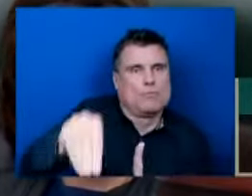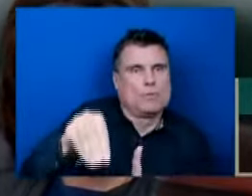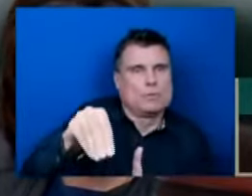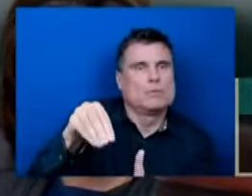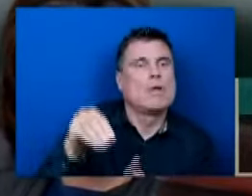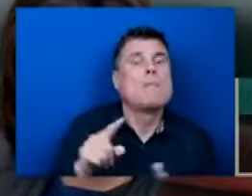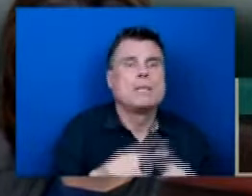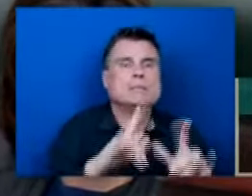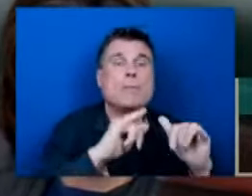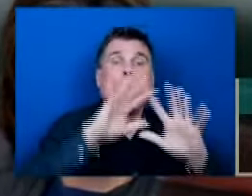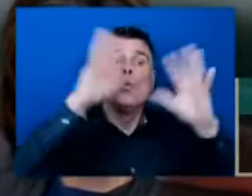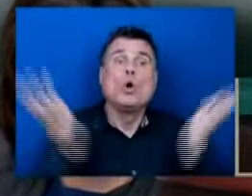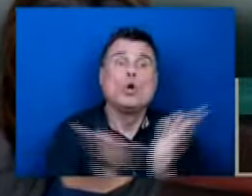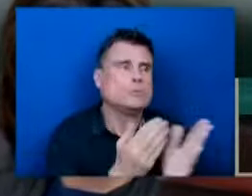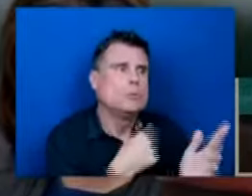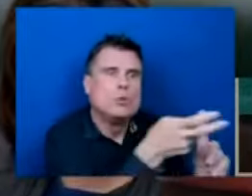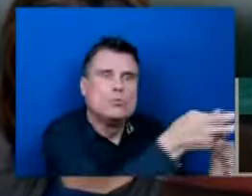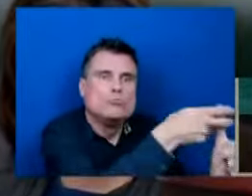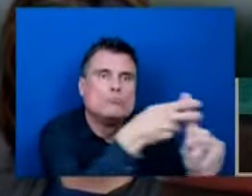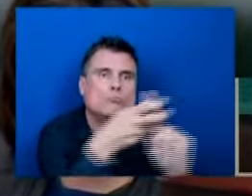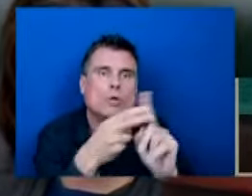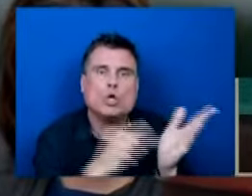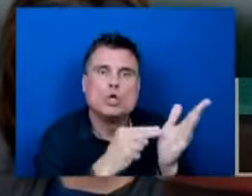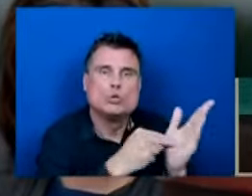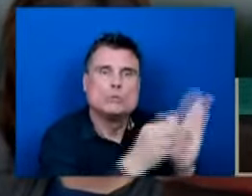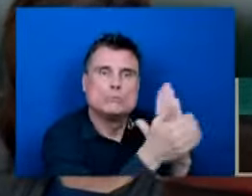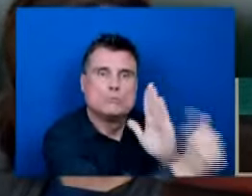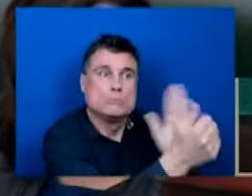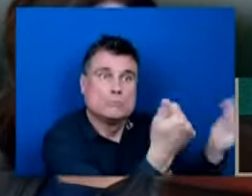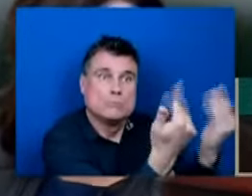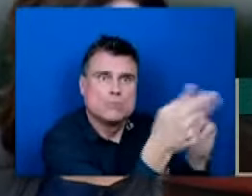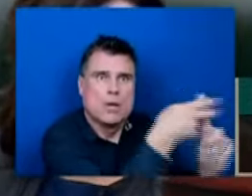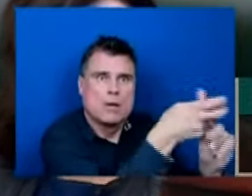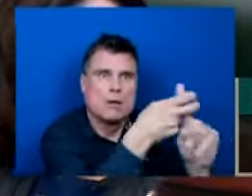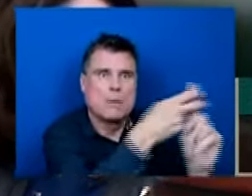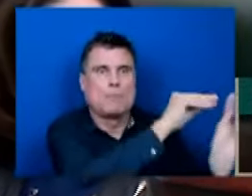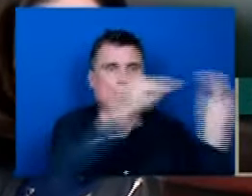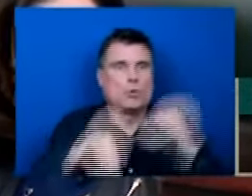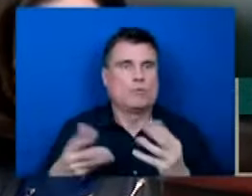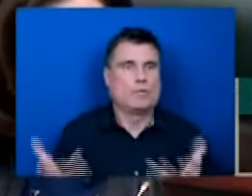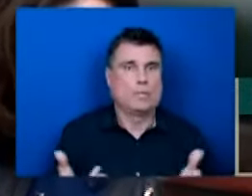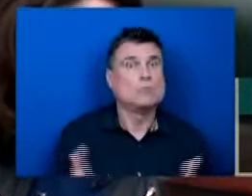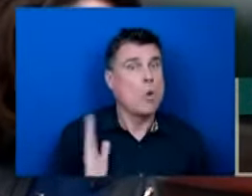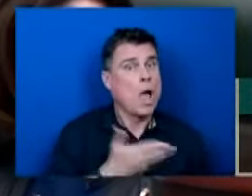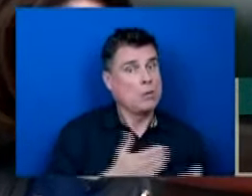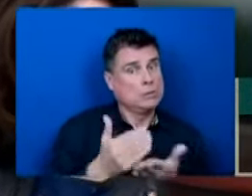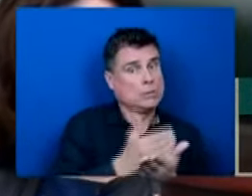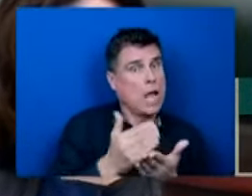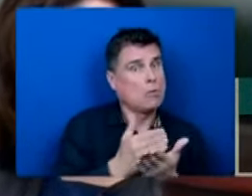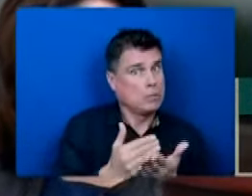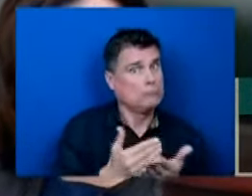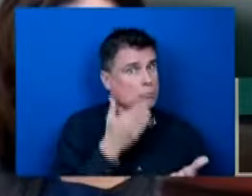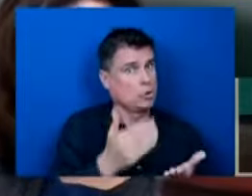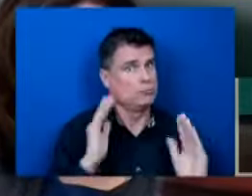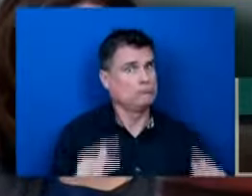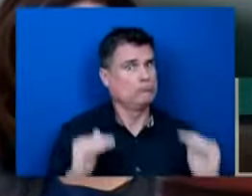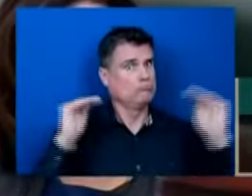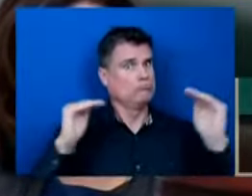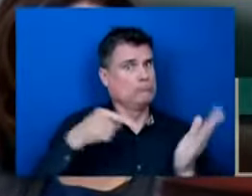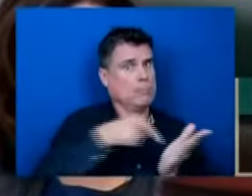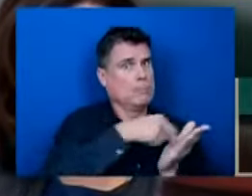physician compensation in Canada. Alberta's government is spending $90 million this year to address rural